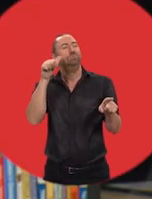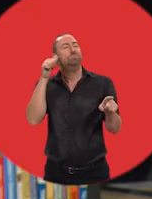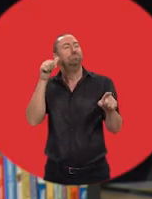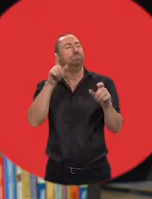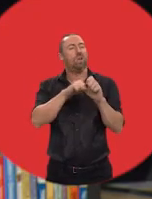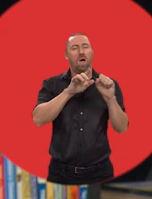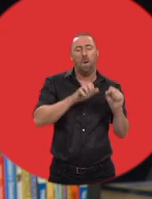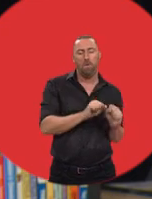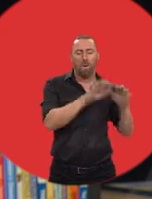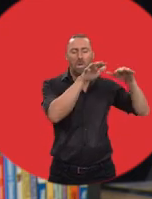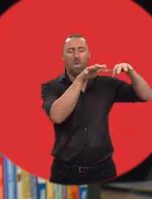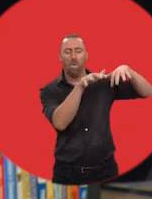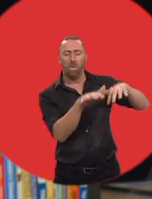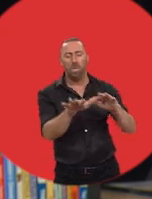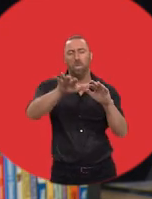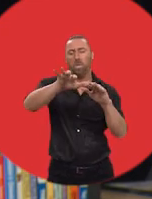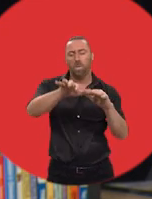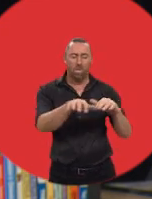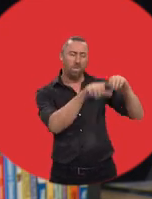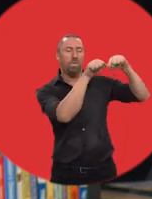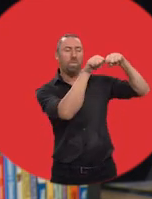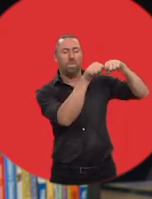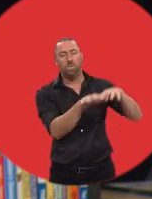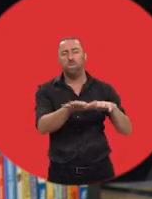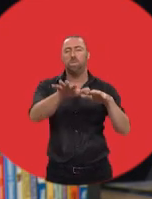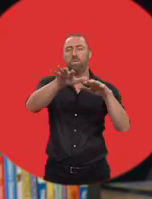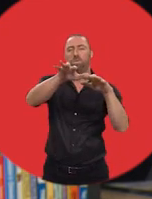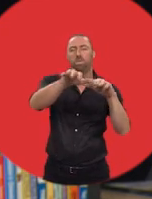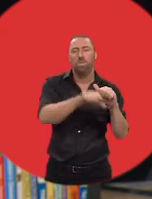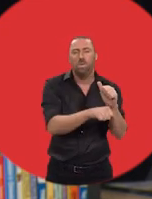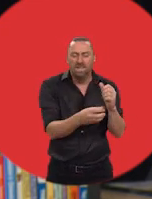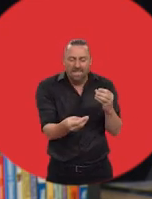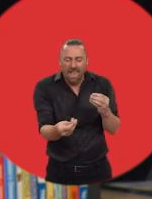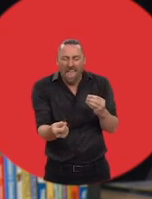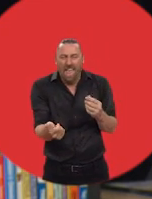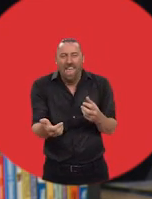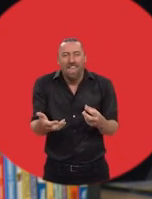I can hear the music playing at the beach, the waves whispering,